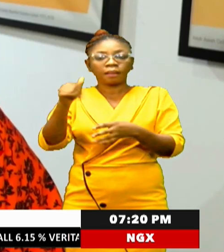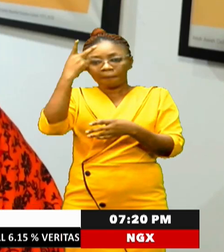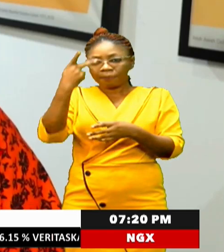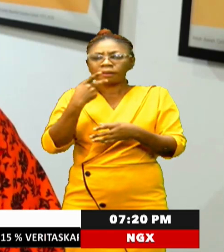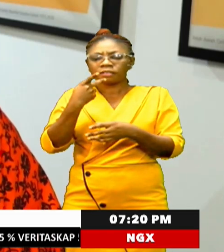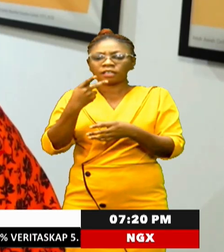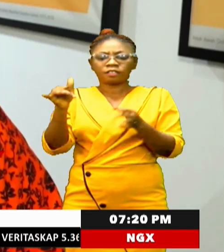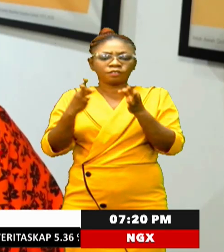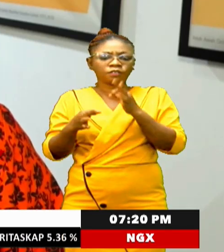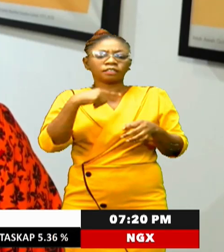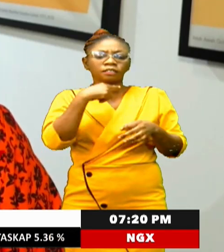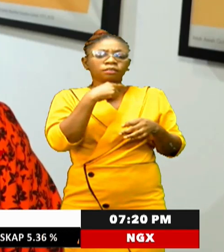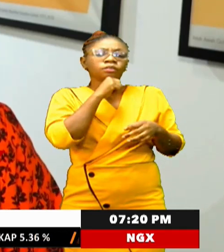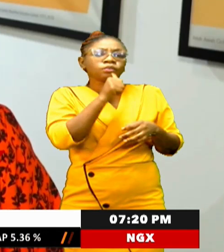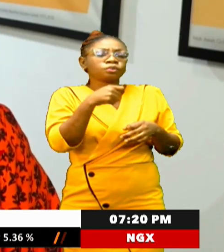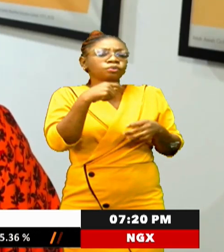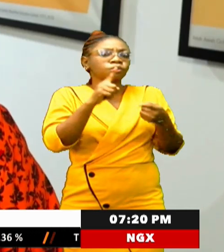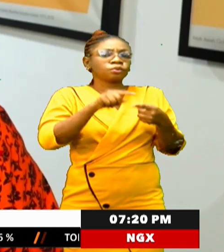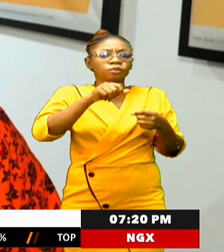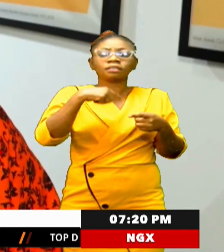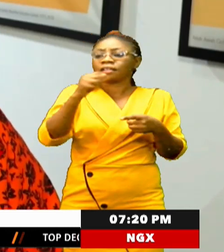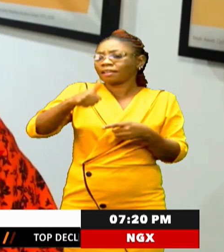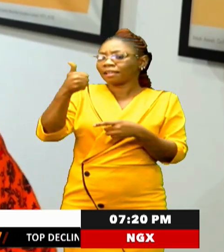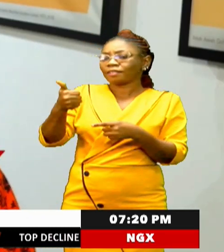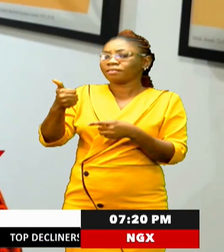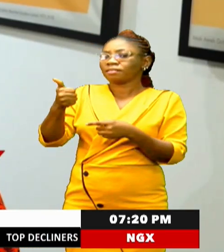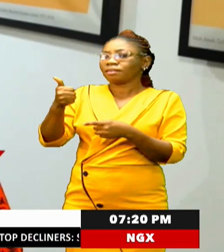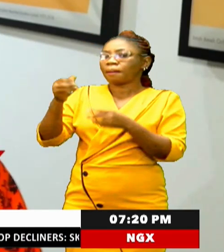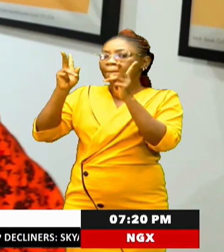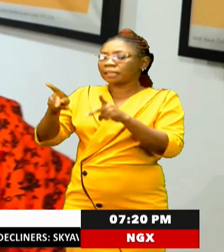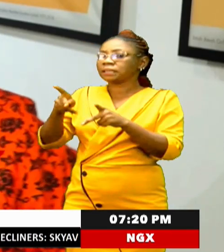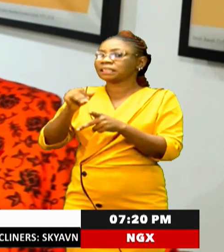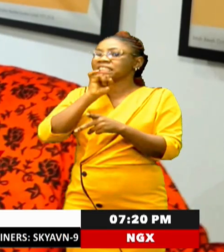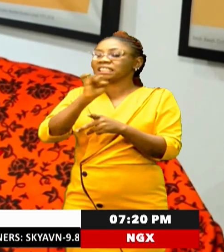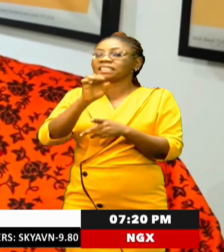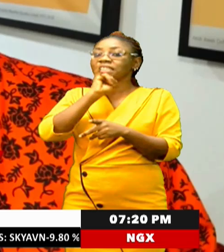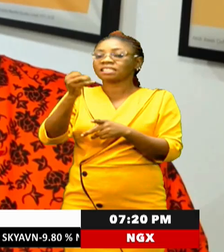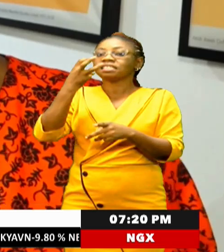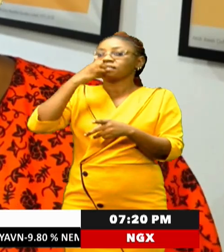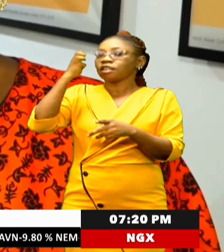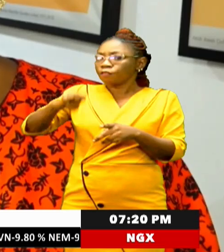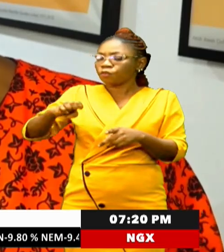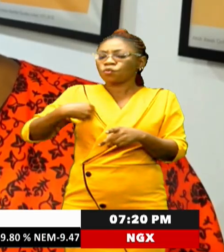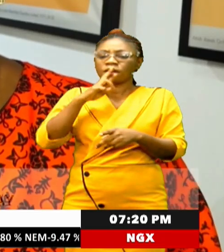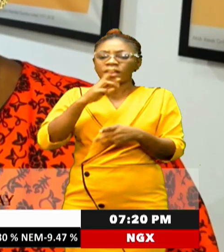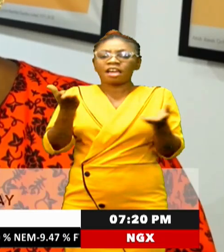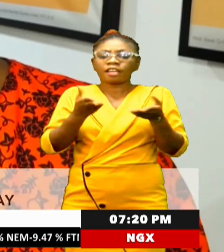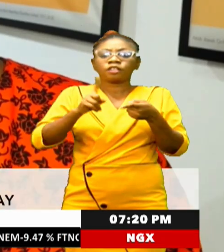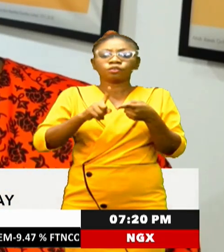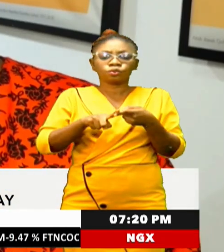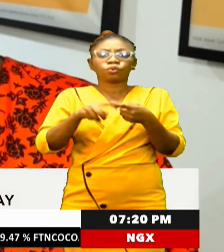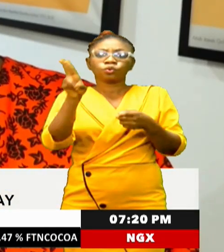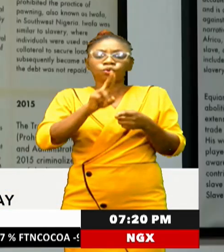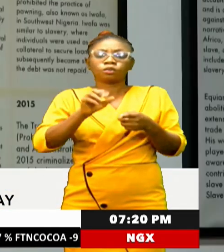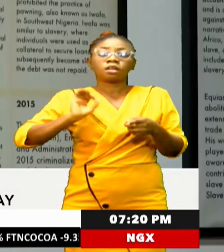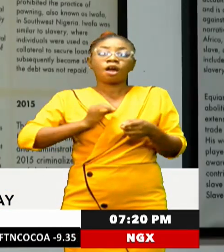third party is evil, is understood. So why we are here is to lend our voice as an agency with